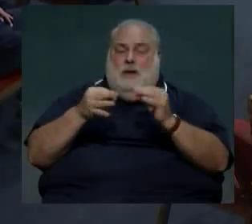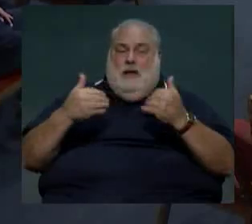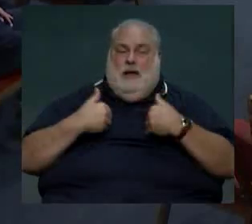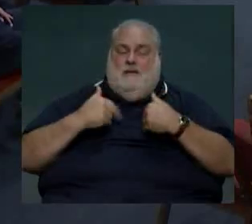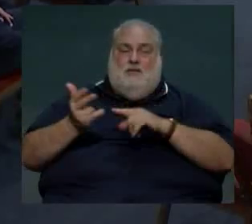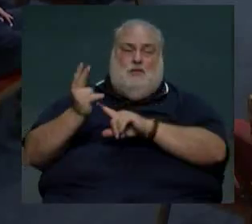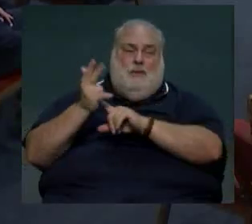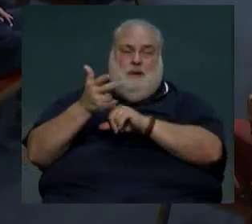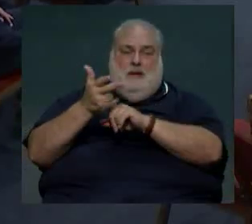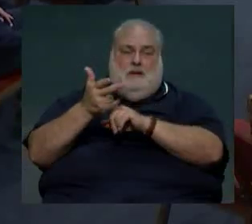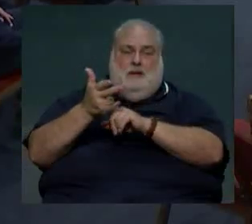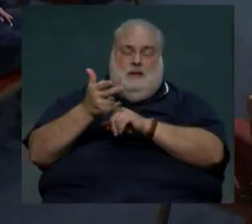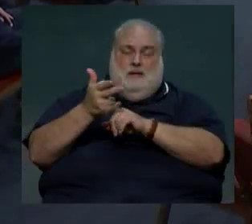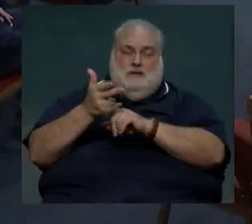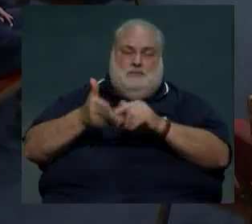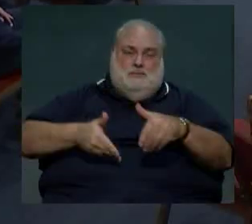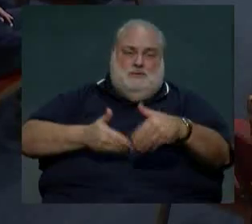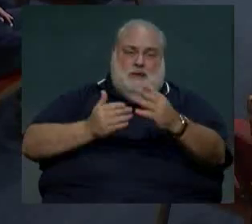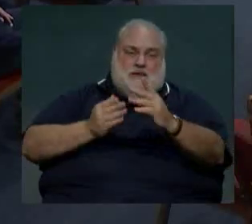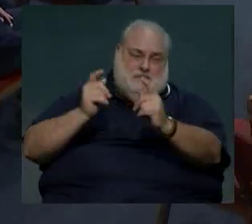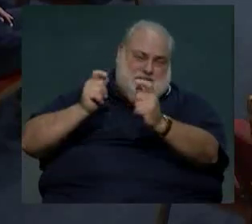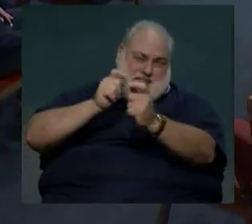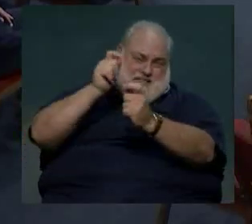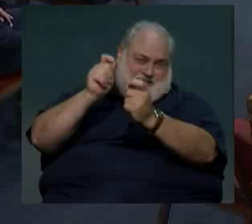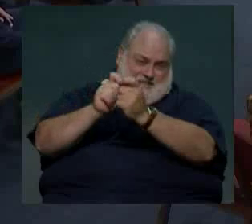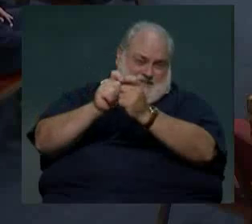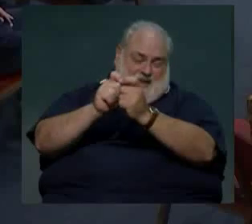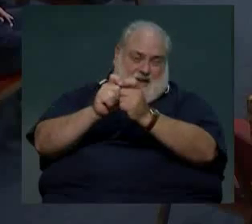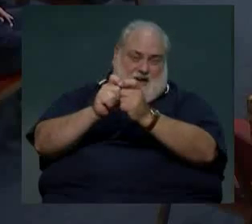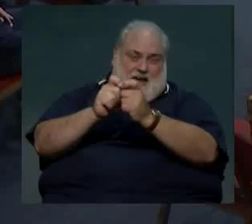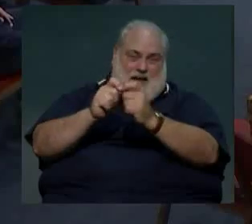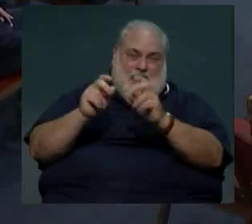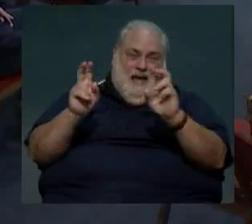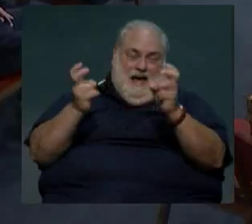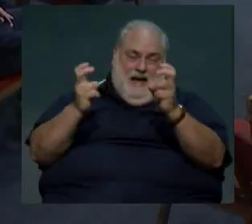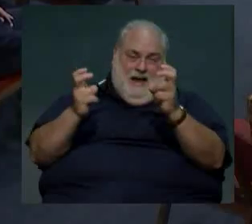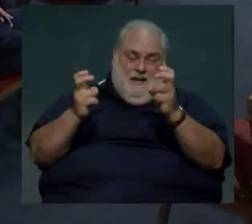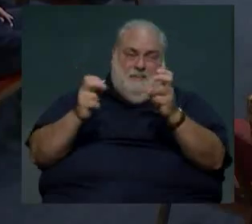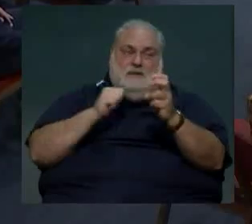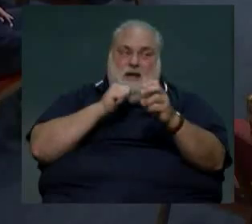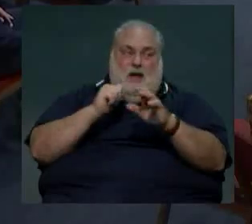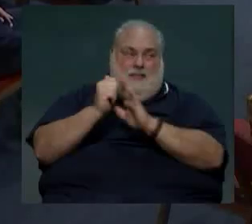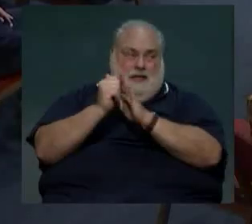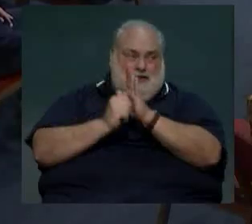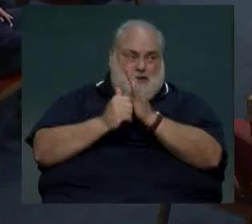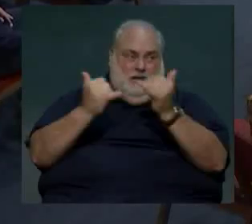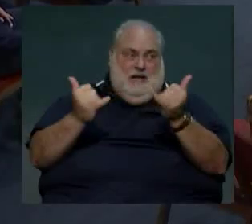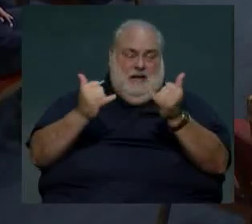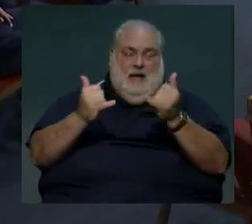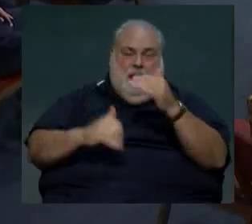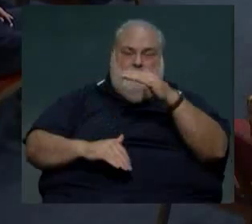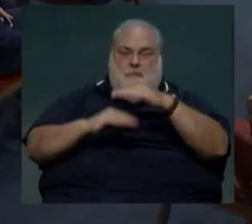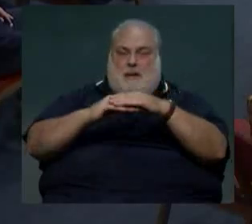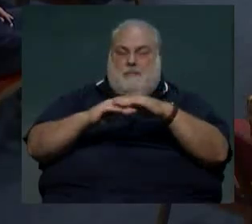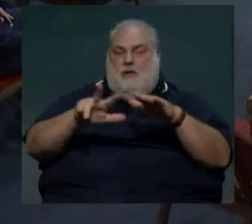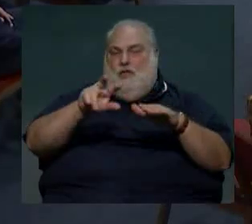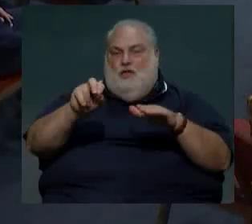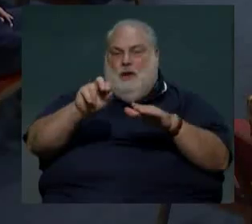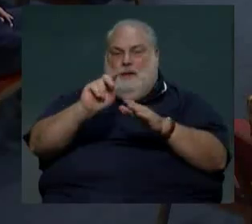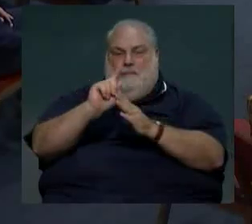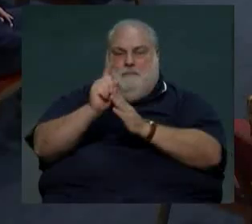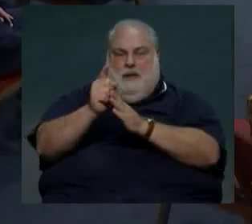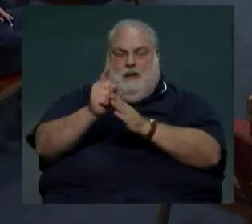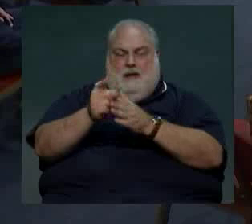have 3 minutes to present a specific item that is not already on the agenda. A maximum of 30 minutes is allotted for the